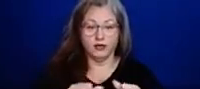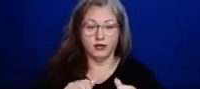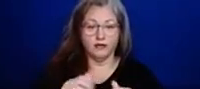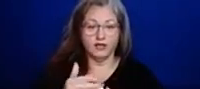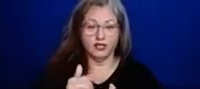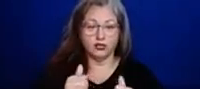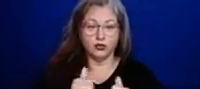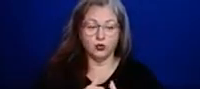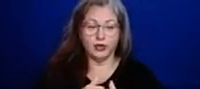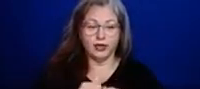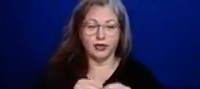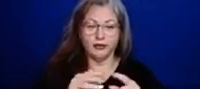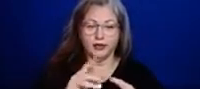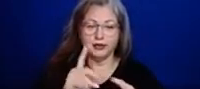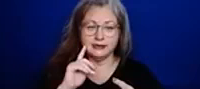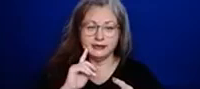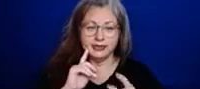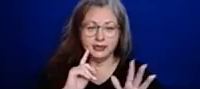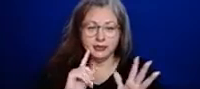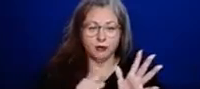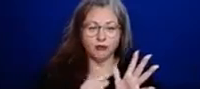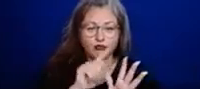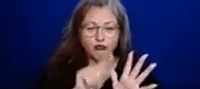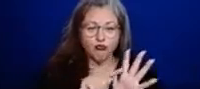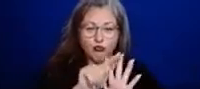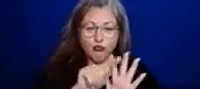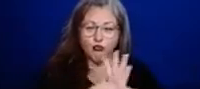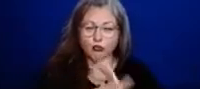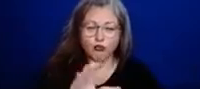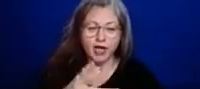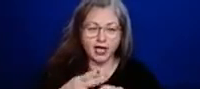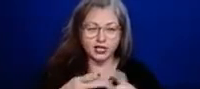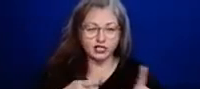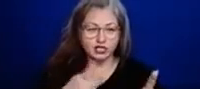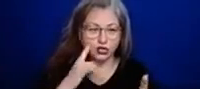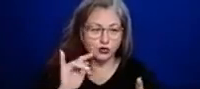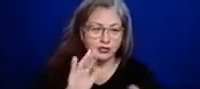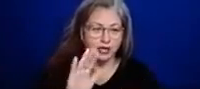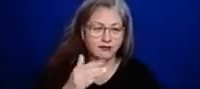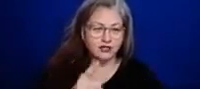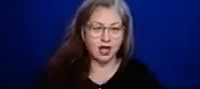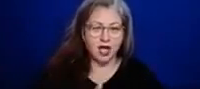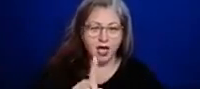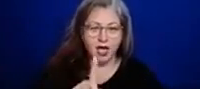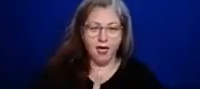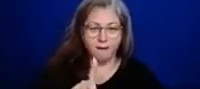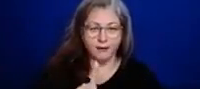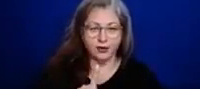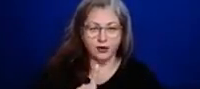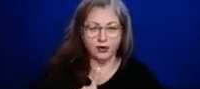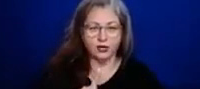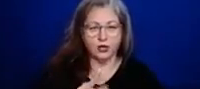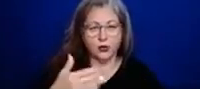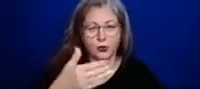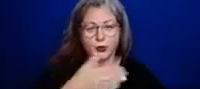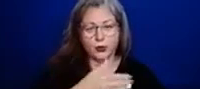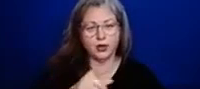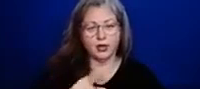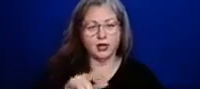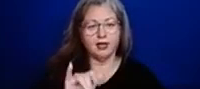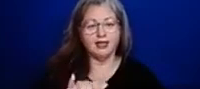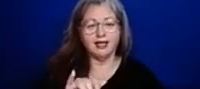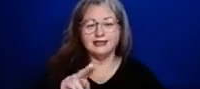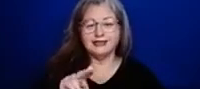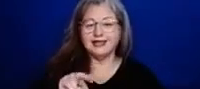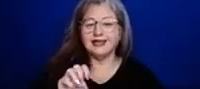with branches. You can see a branch that looks like a fish on the upper side, mm-hmm. and it's a nest.